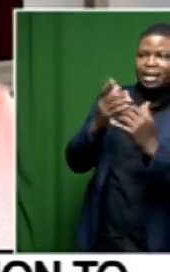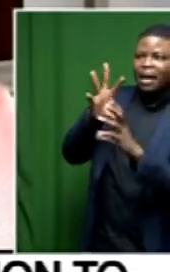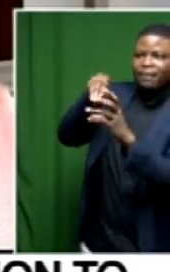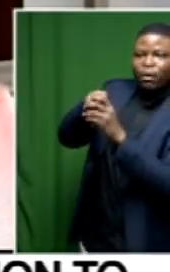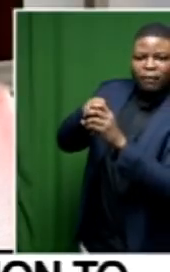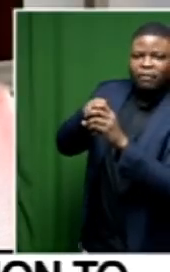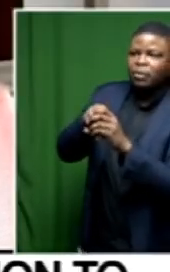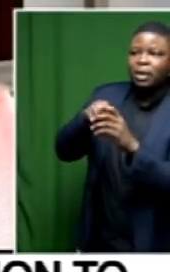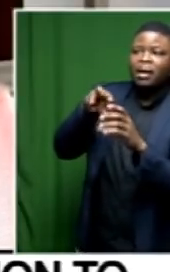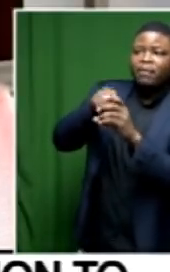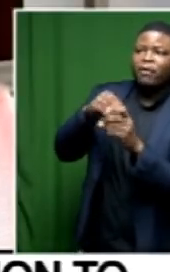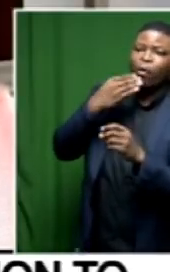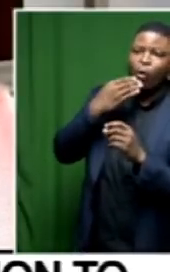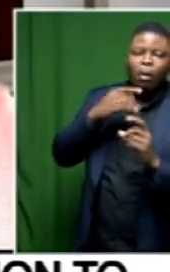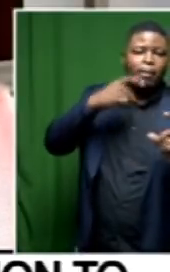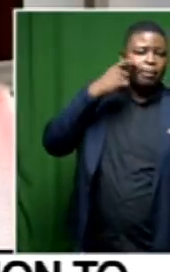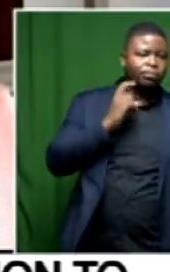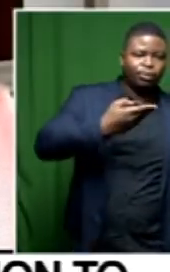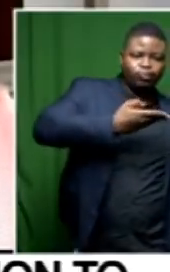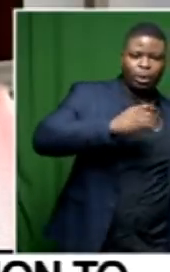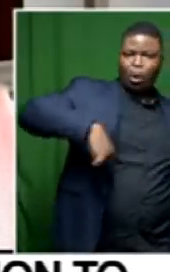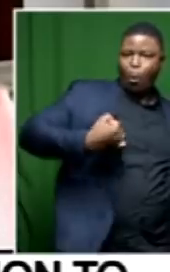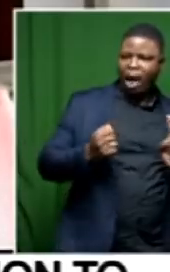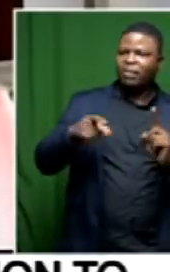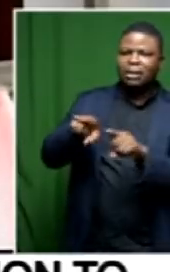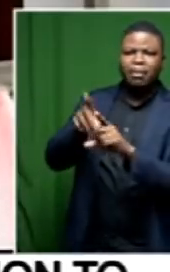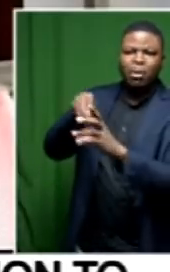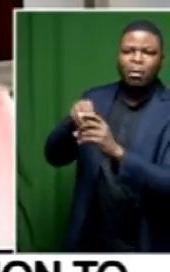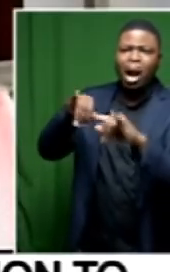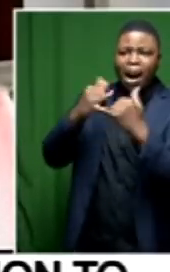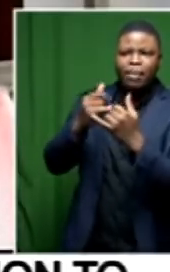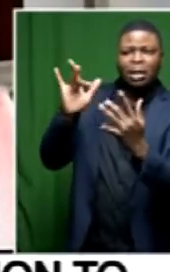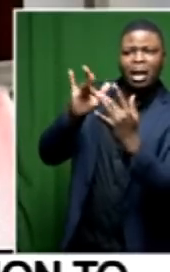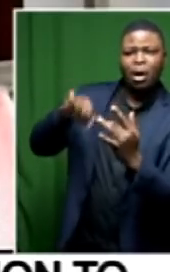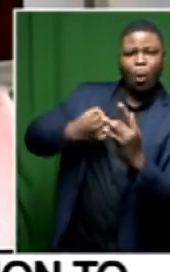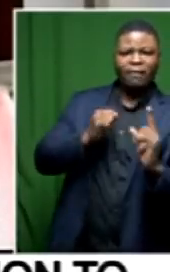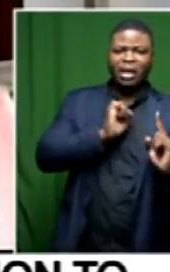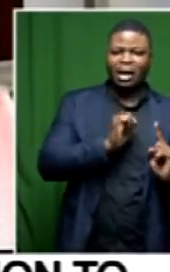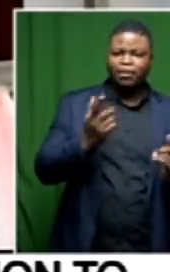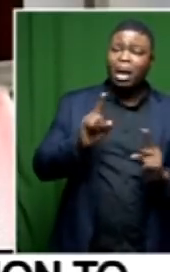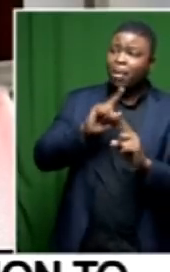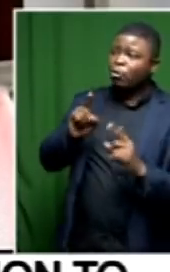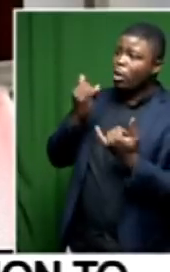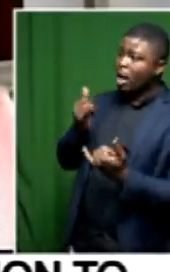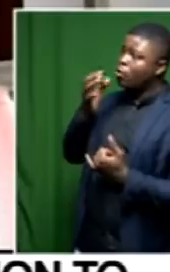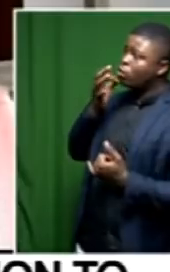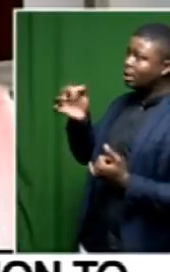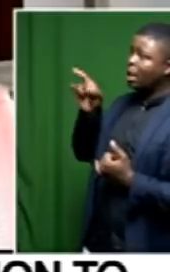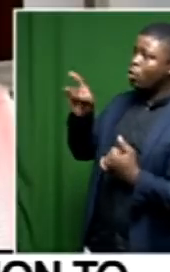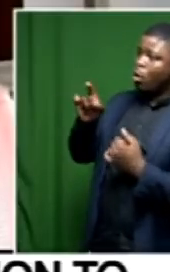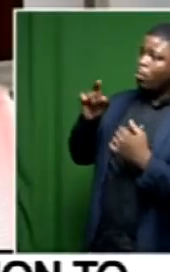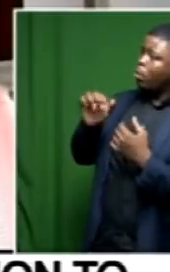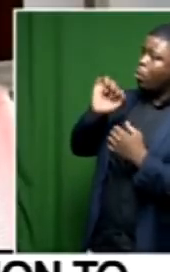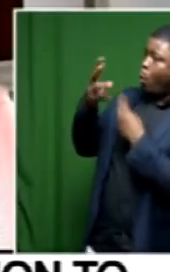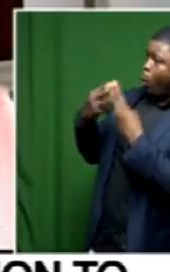wife of the former health minister. So are you still contending that you have exhausted your work in